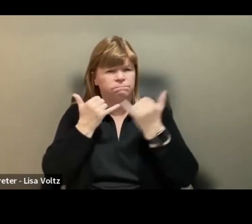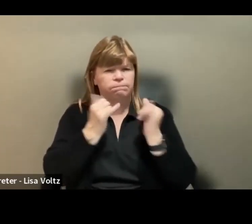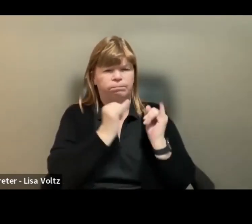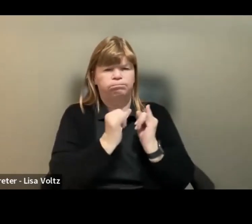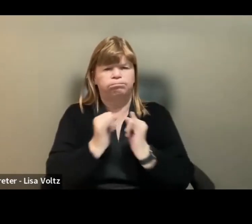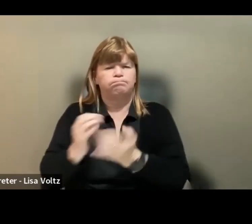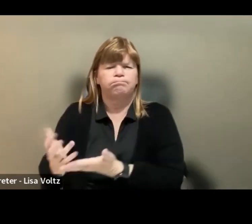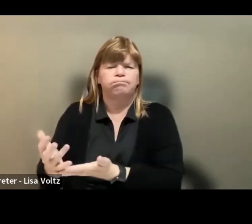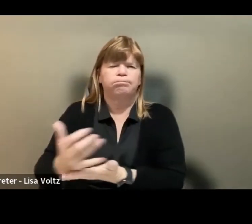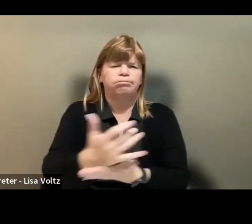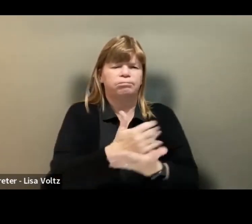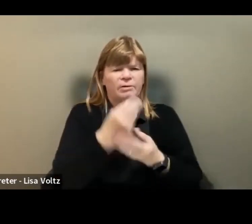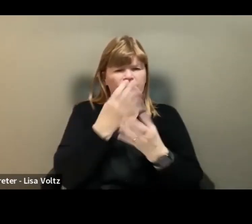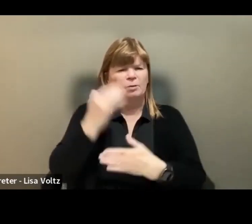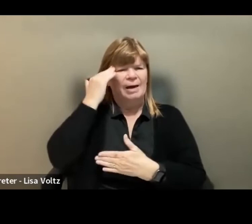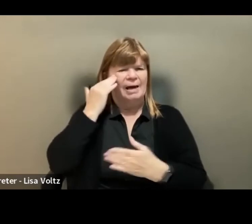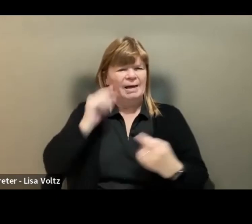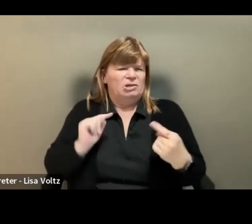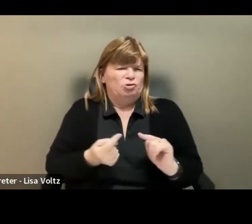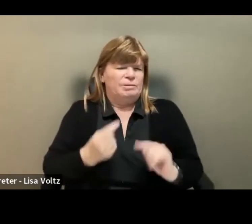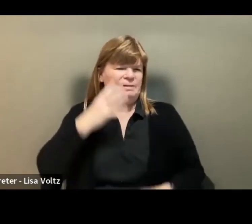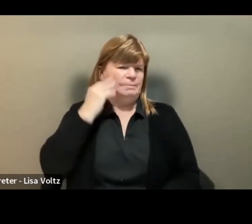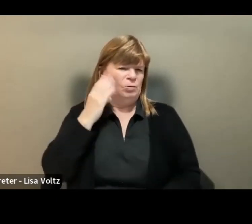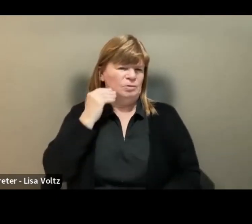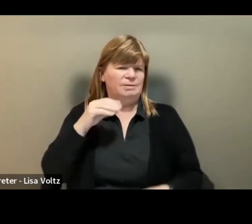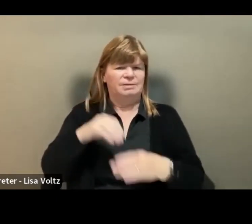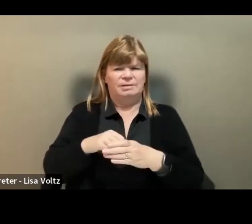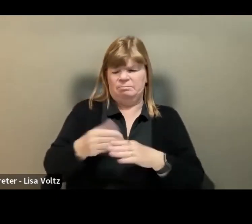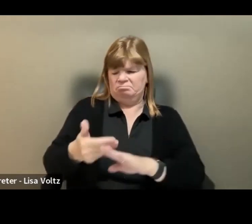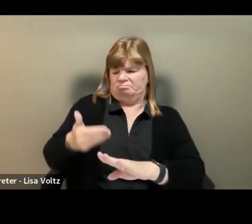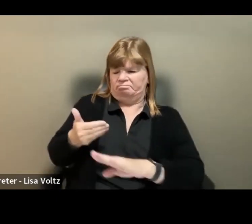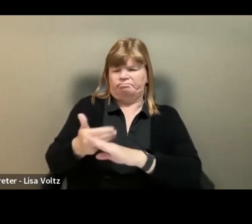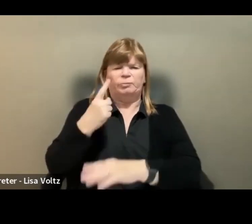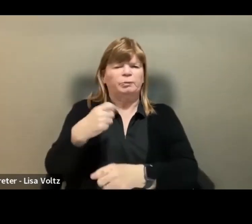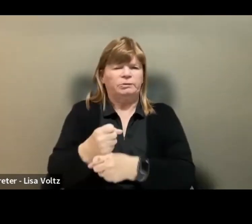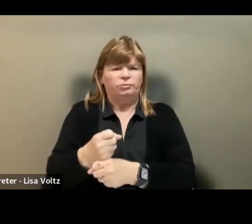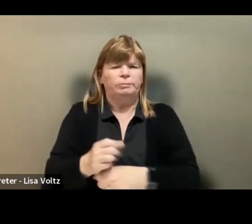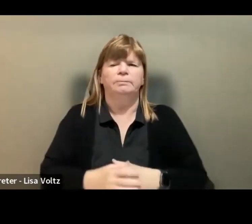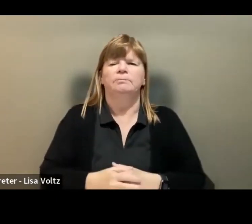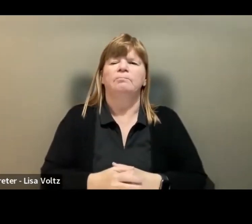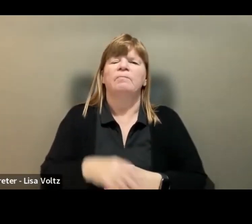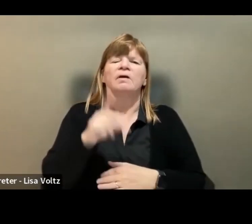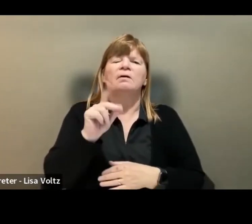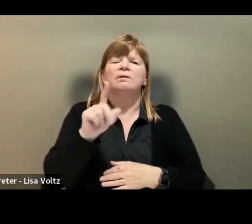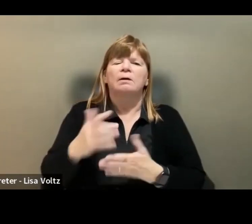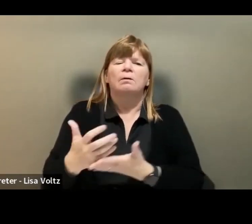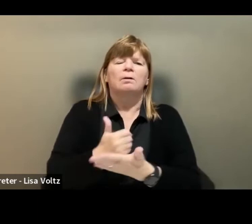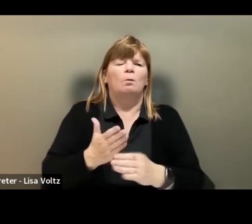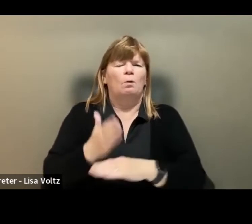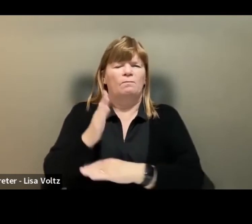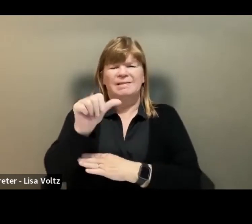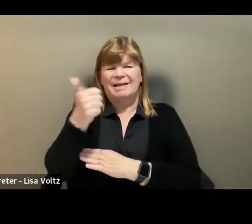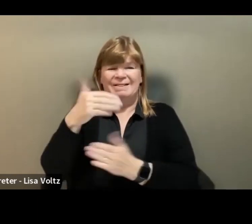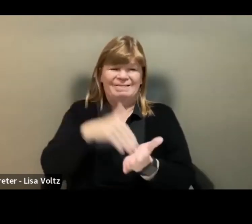gathered information on head injuries experienced in the preceding 12 months. Data were collected from over 10,000